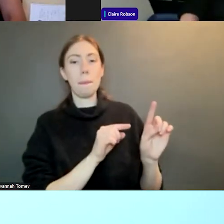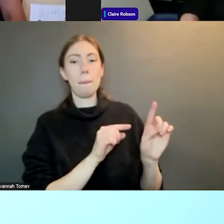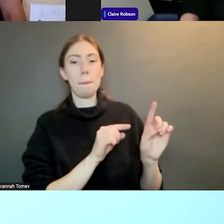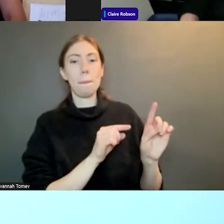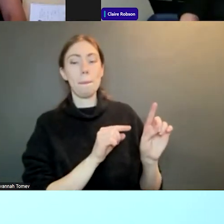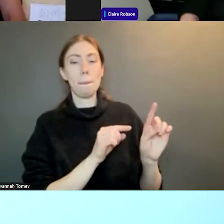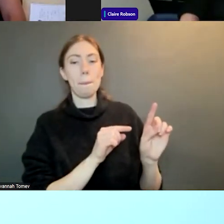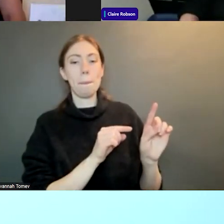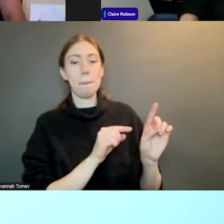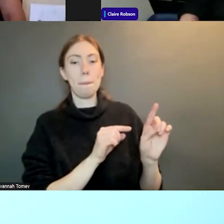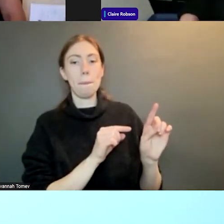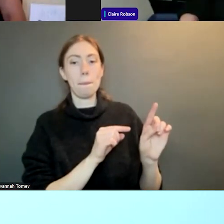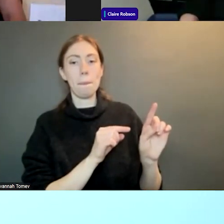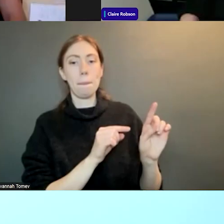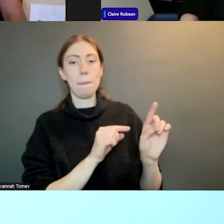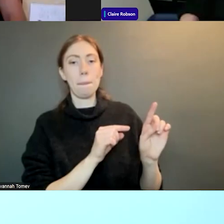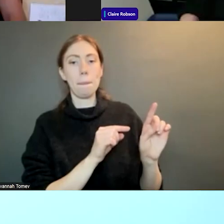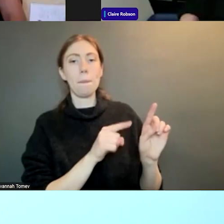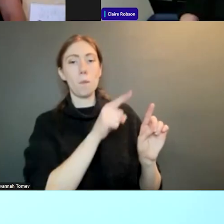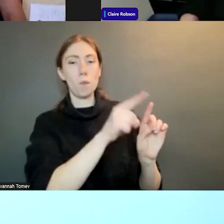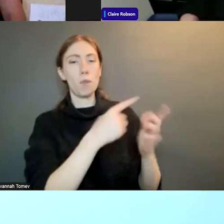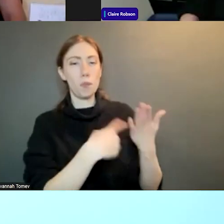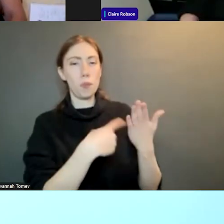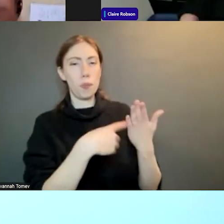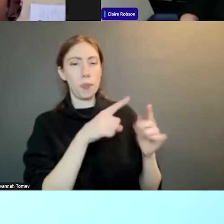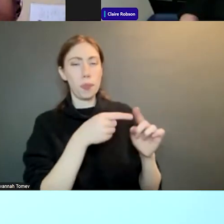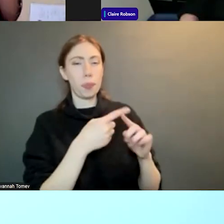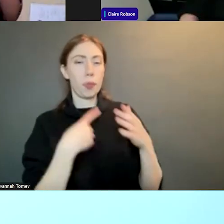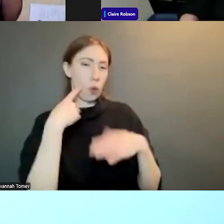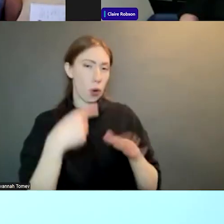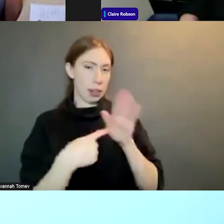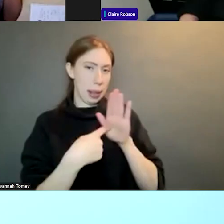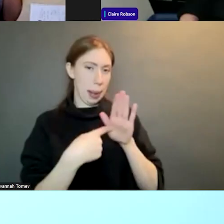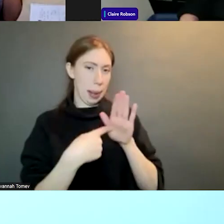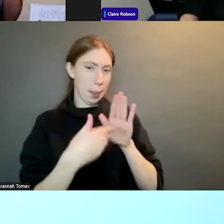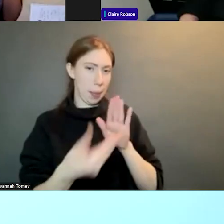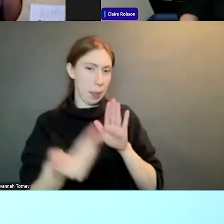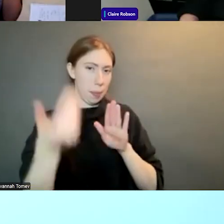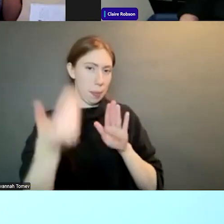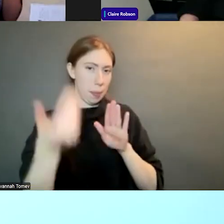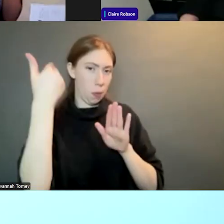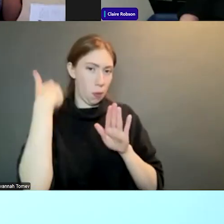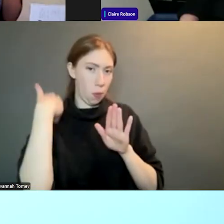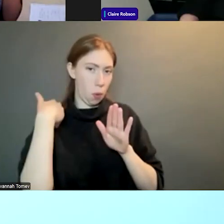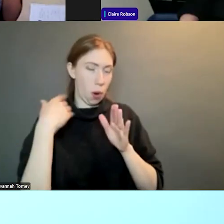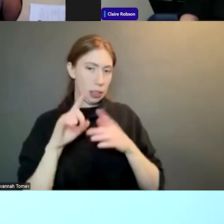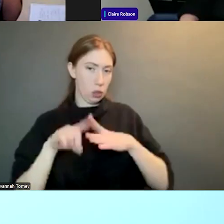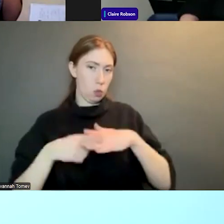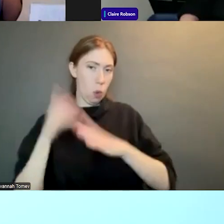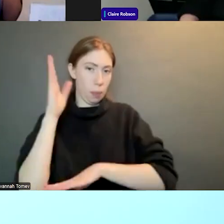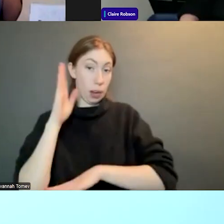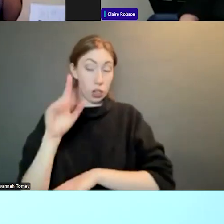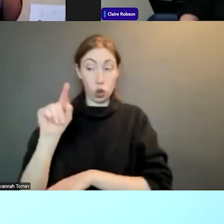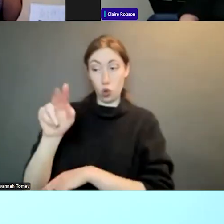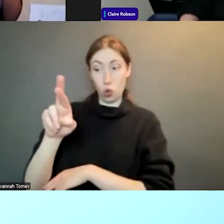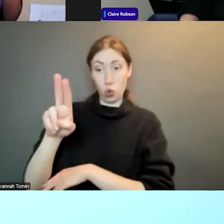And then you had mentioned, I think at the beginning, your story of Trudy, and that's indicated that some people had experienced trauma